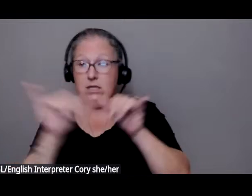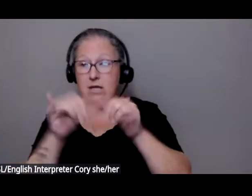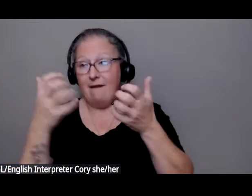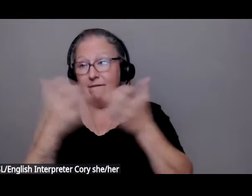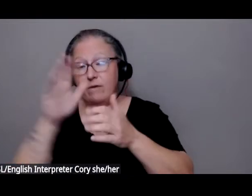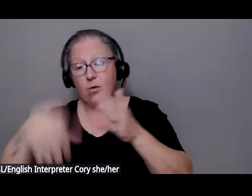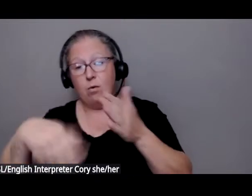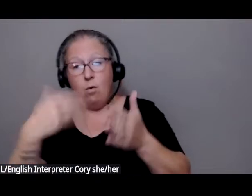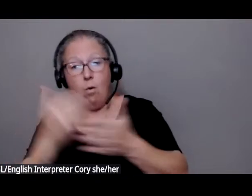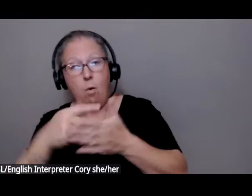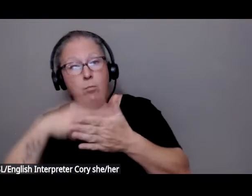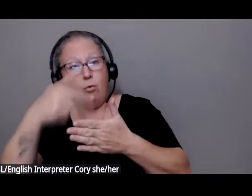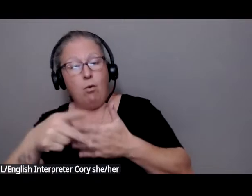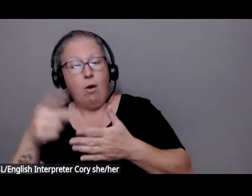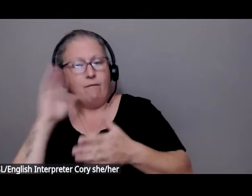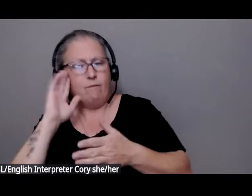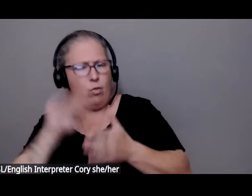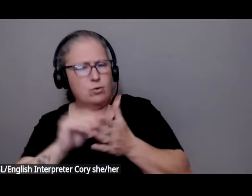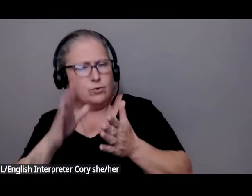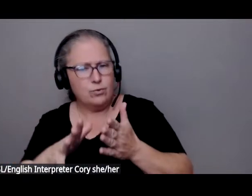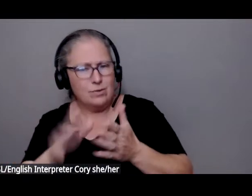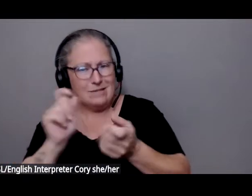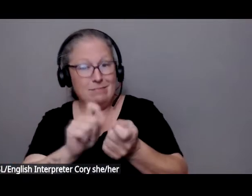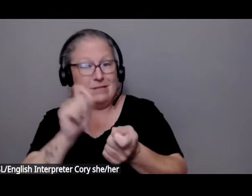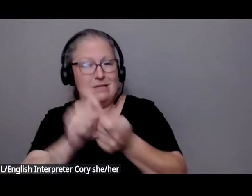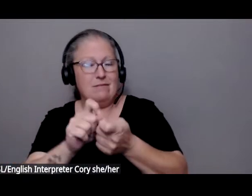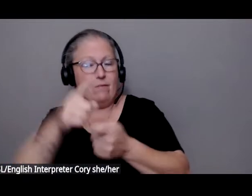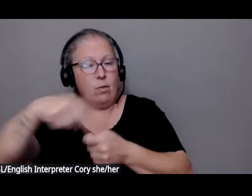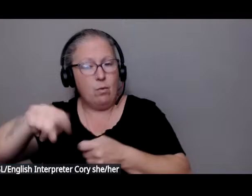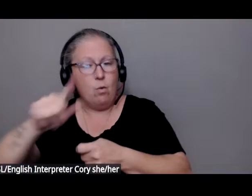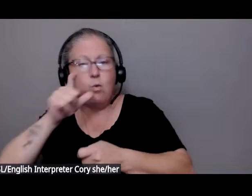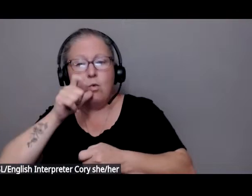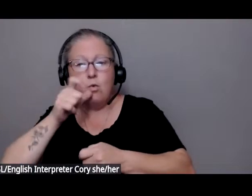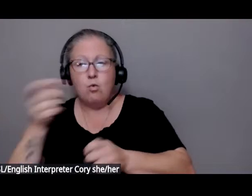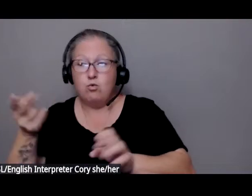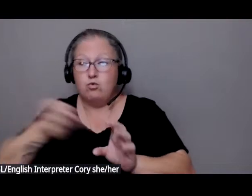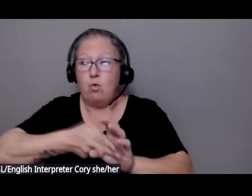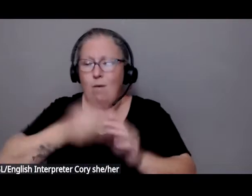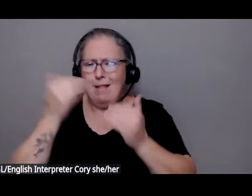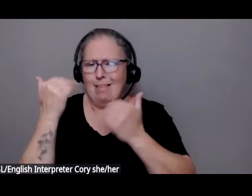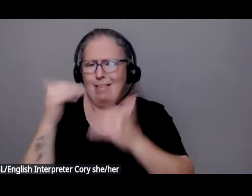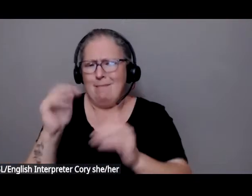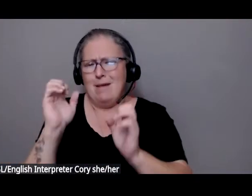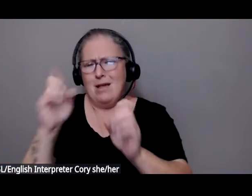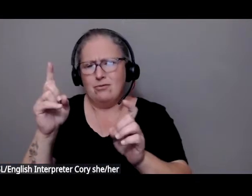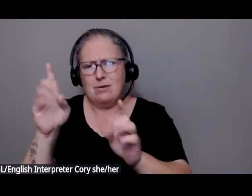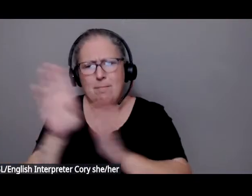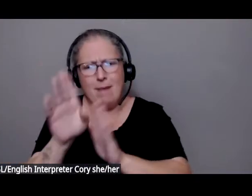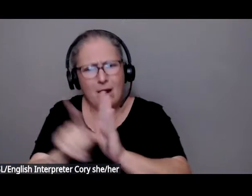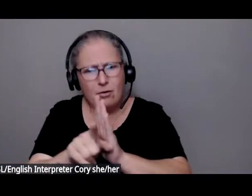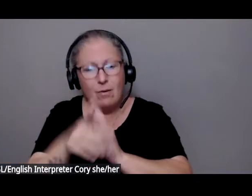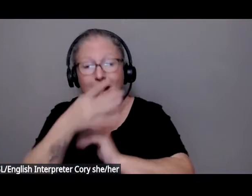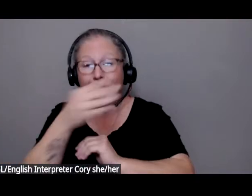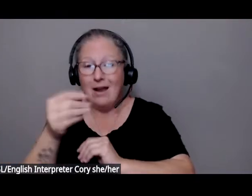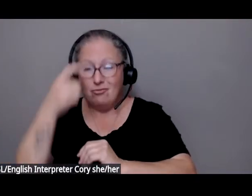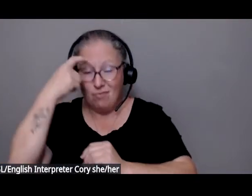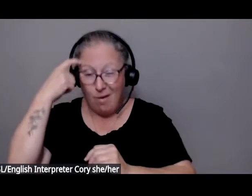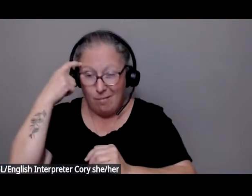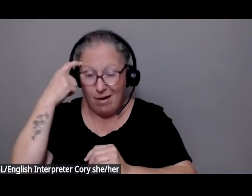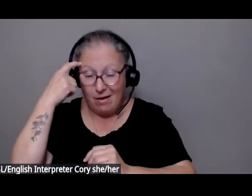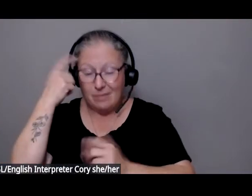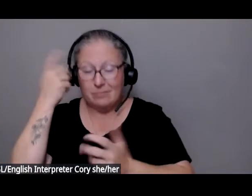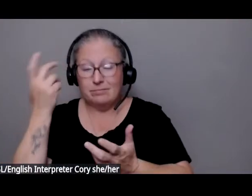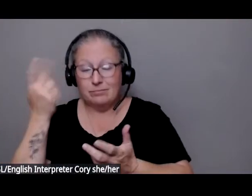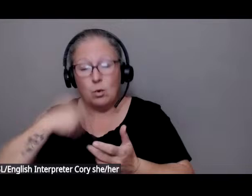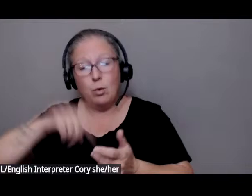on students, particularly those coming to us with limited educational backgrounds and/or trauma.